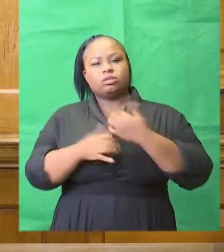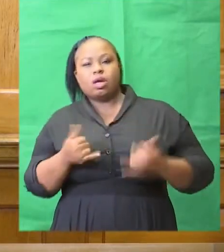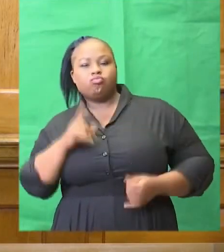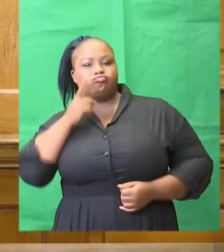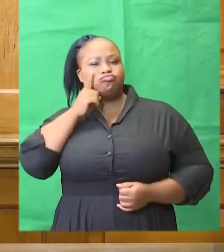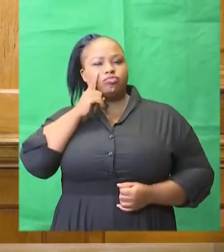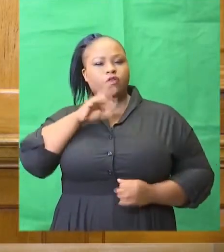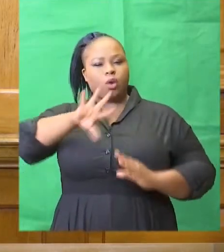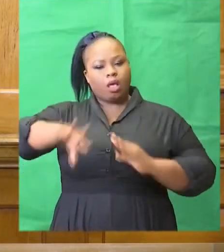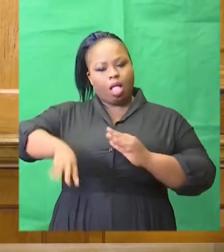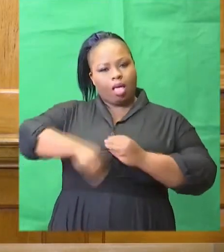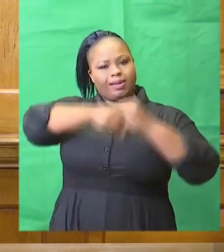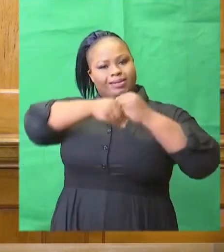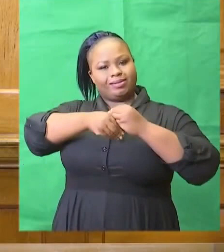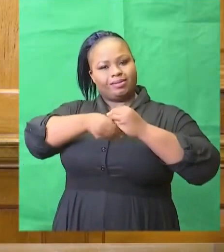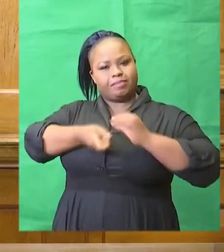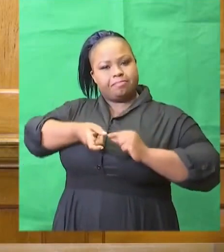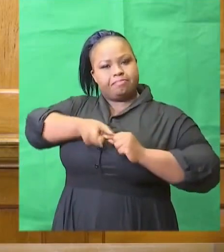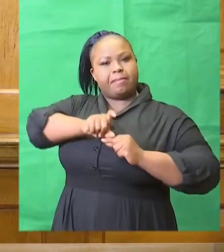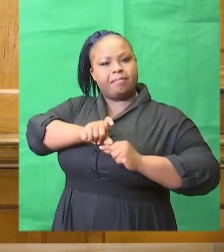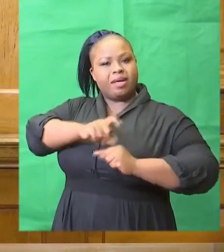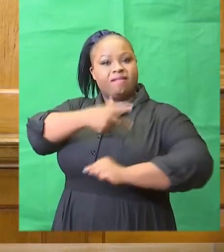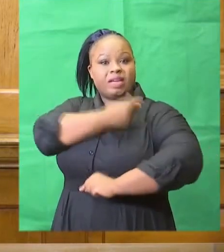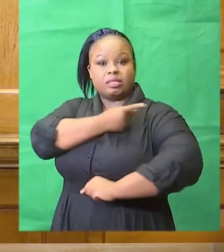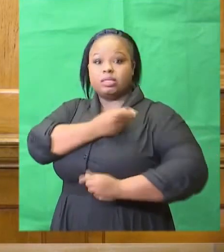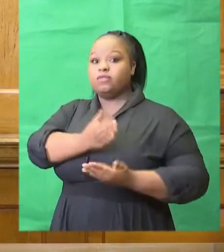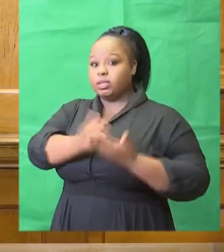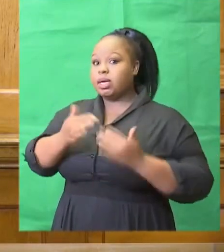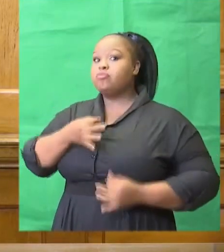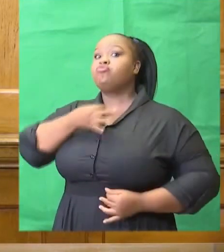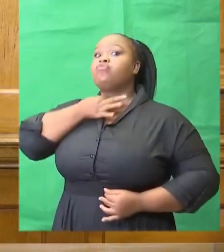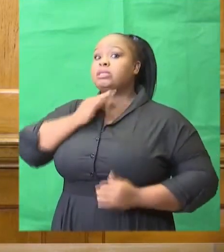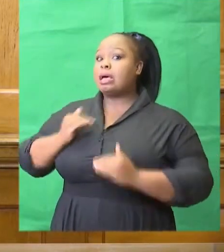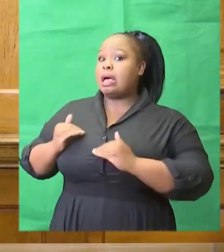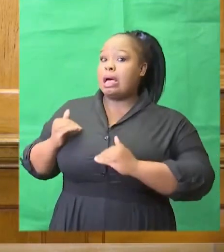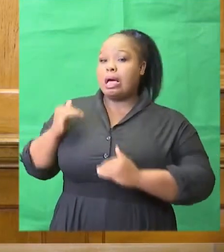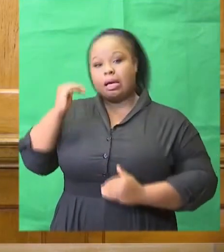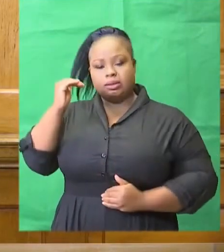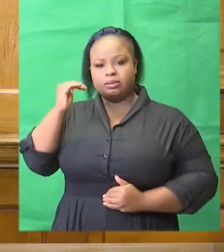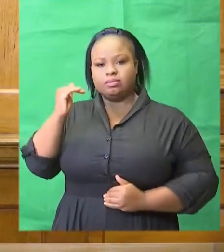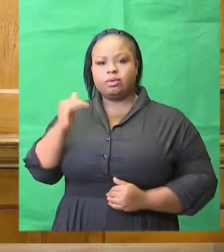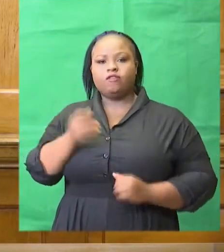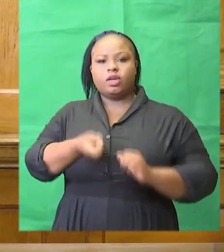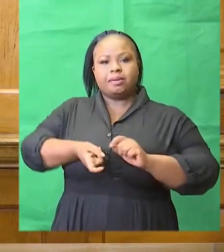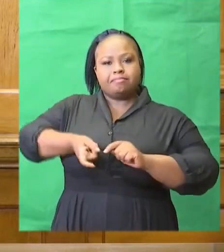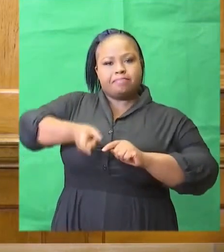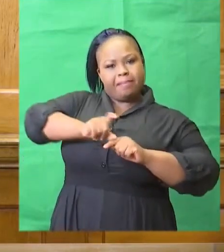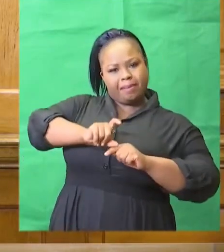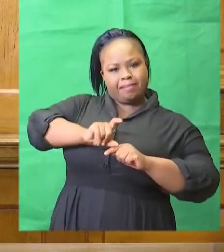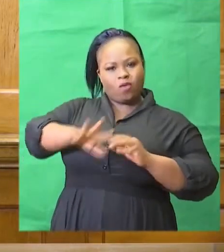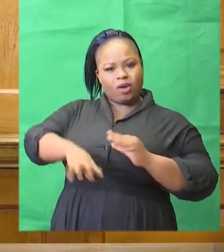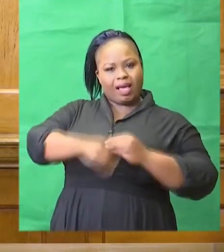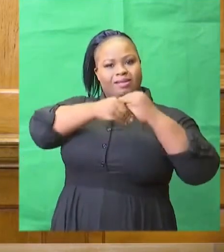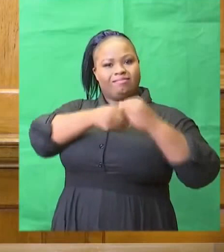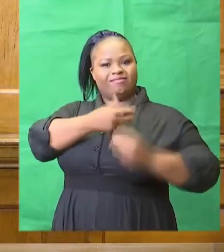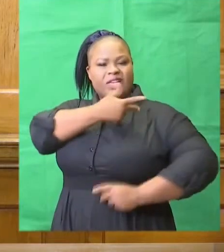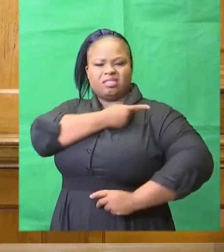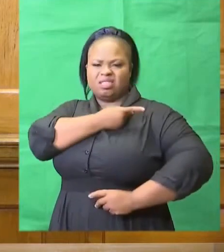for people who are at greatest risk and for whom a booster may be